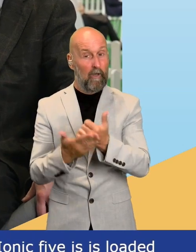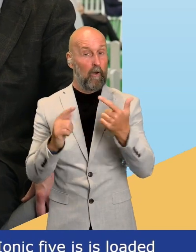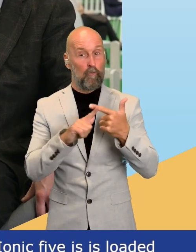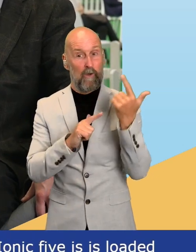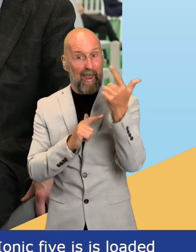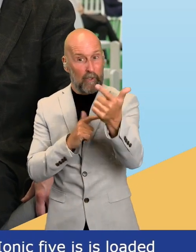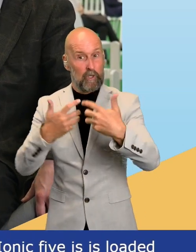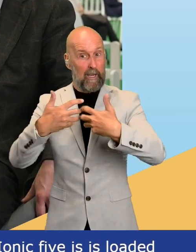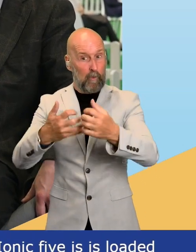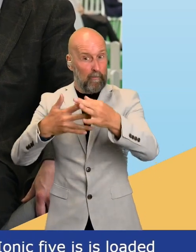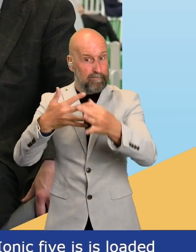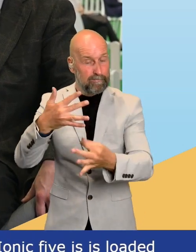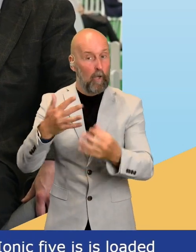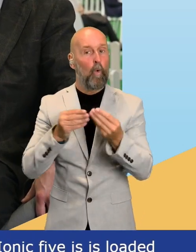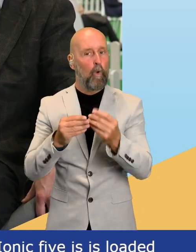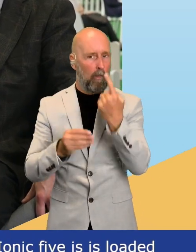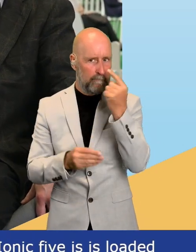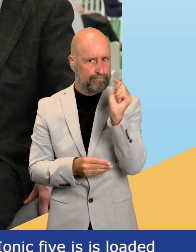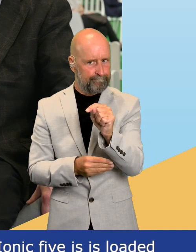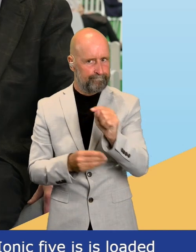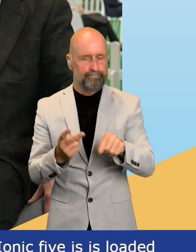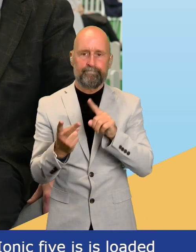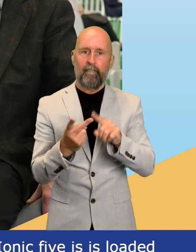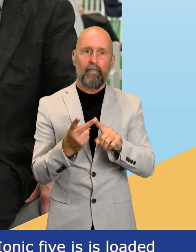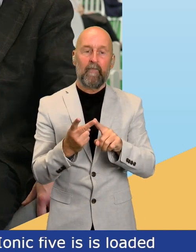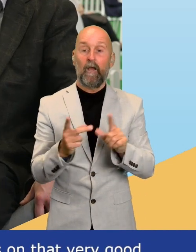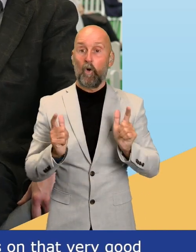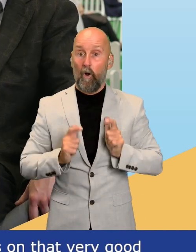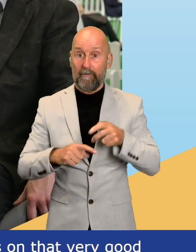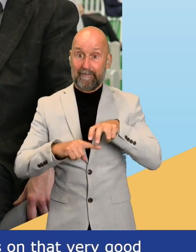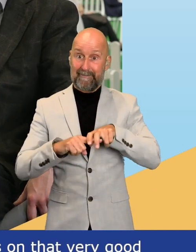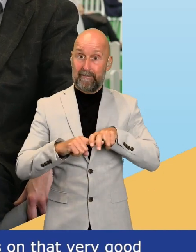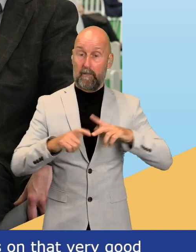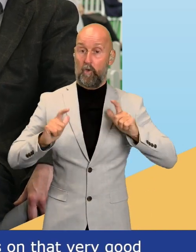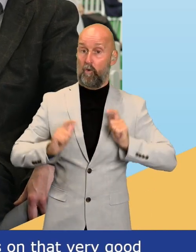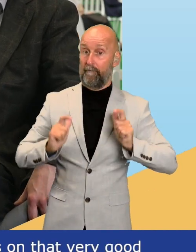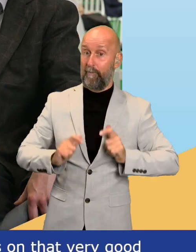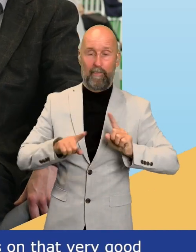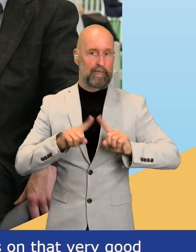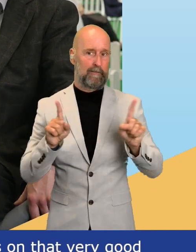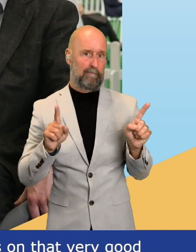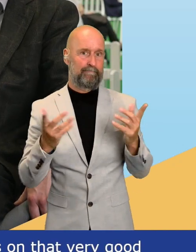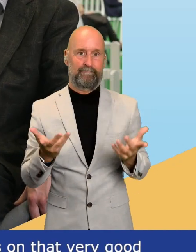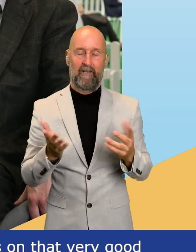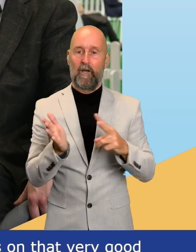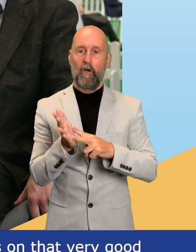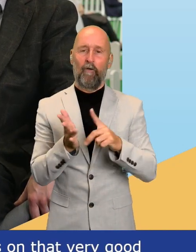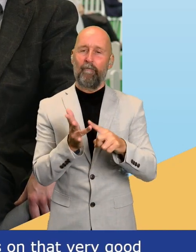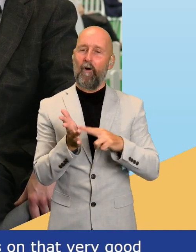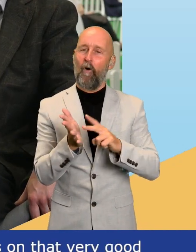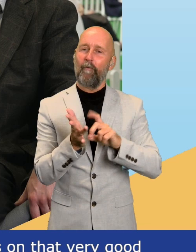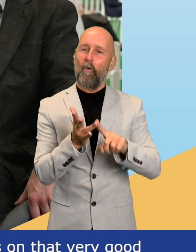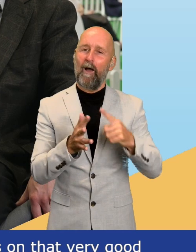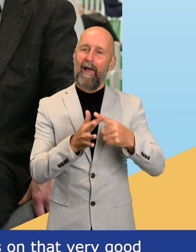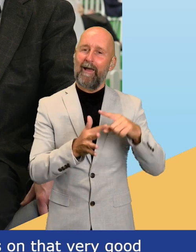equipment, absolutely worth looking at. Then there's, you've got comfort of seats, which is a different thing entirely. I mean, I don't know, Volvo XC40 has